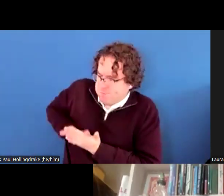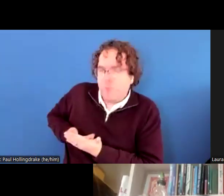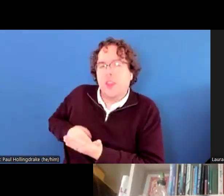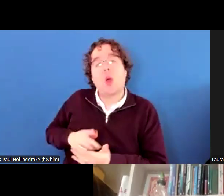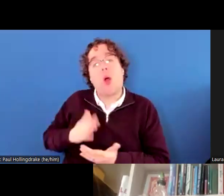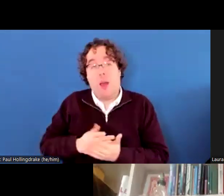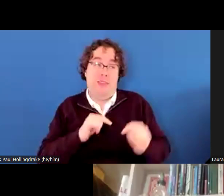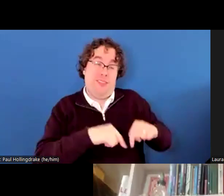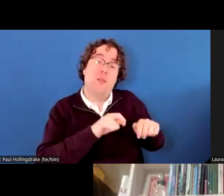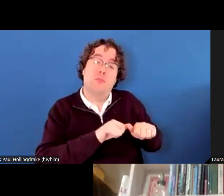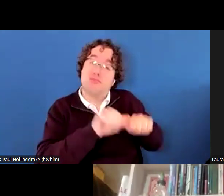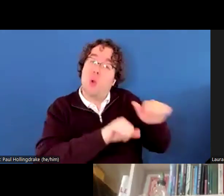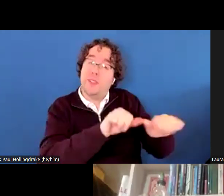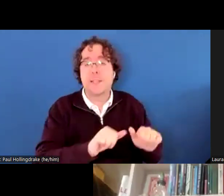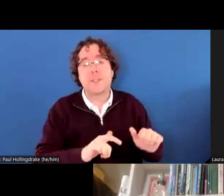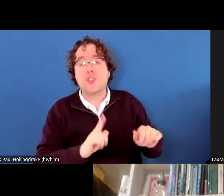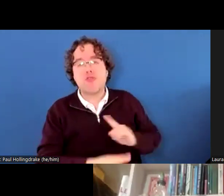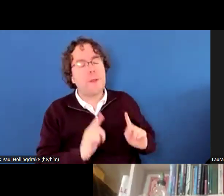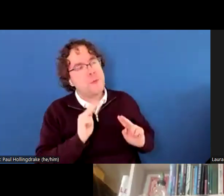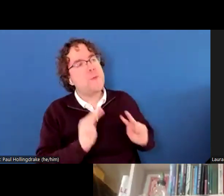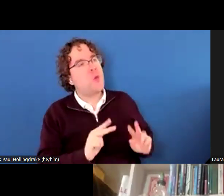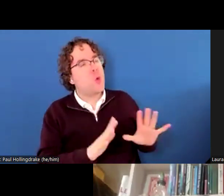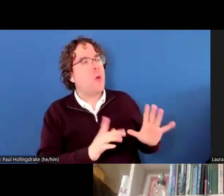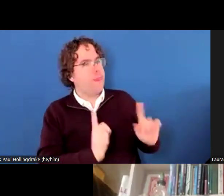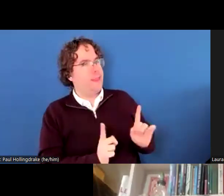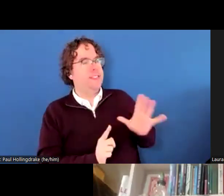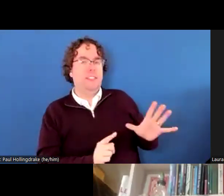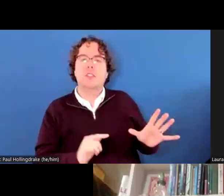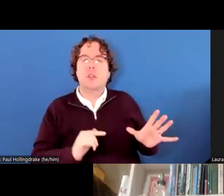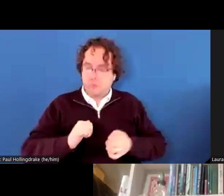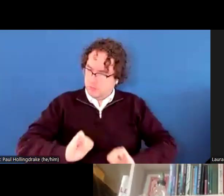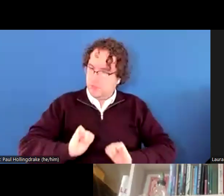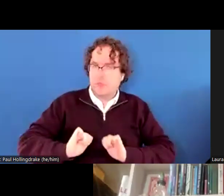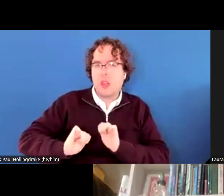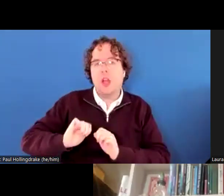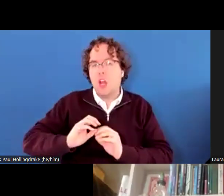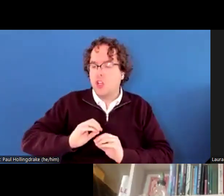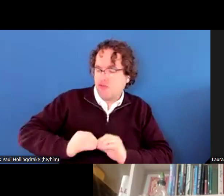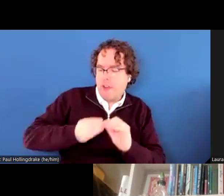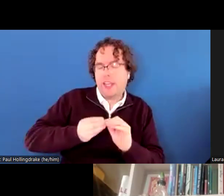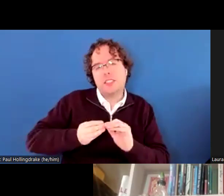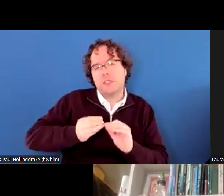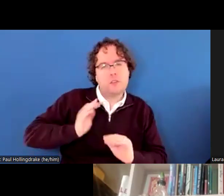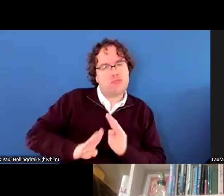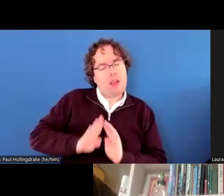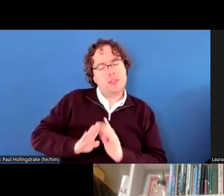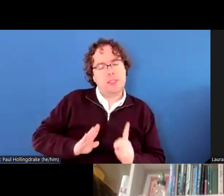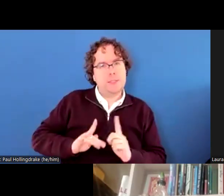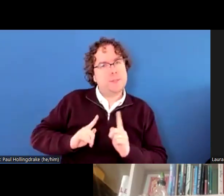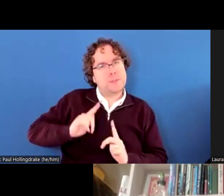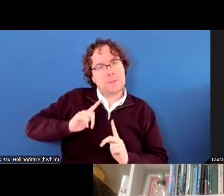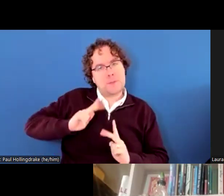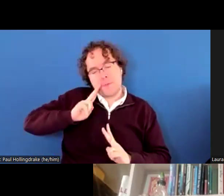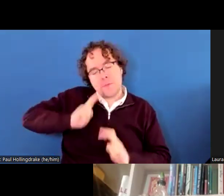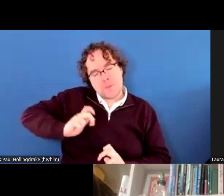like your creative practice is being um interrogated and you're able to kind of give yourself